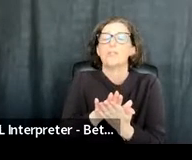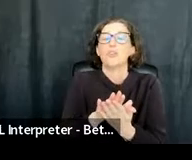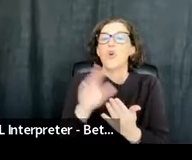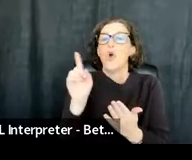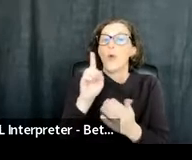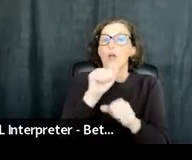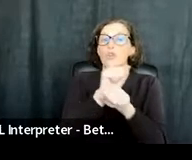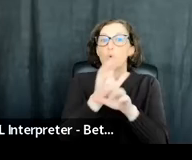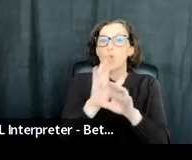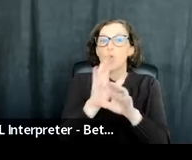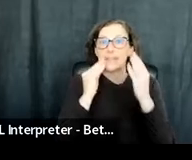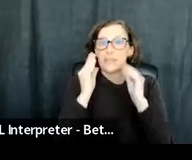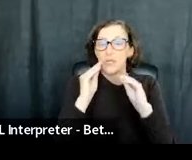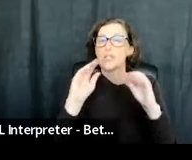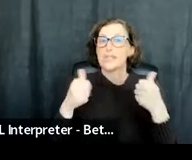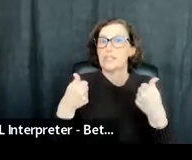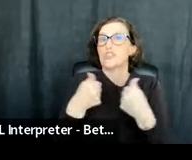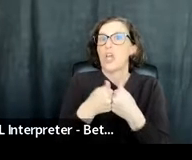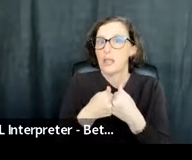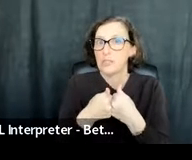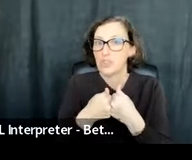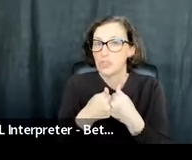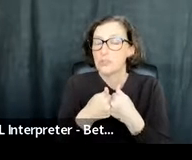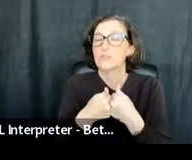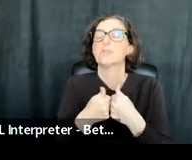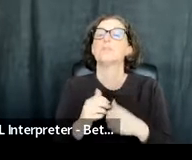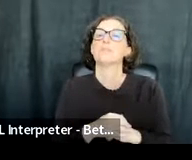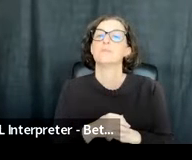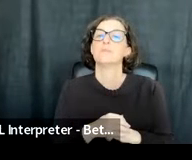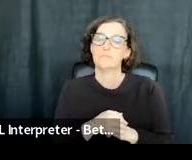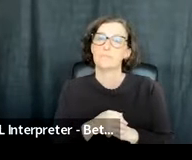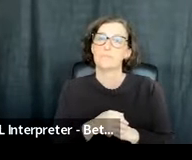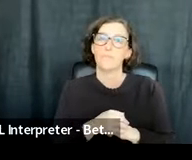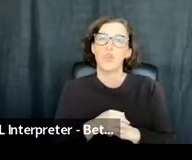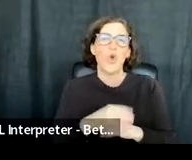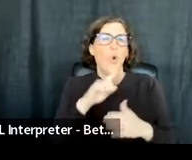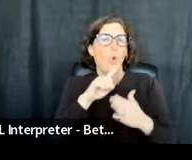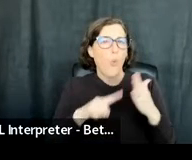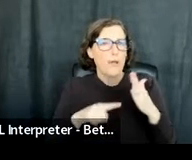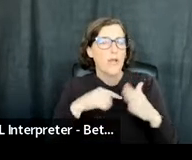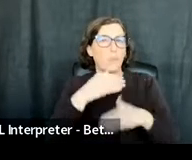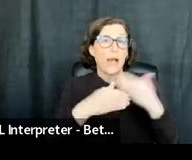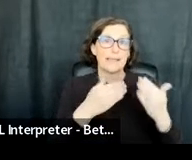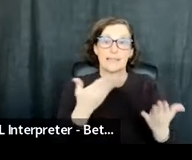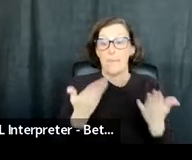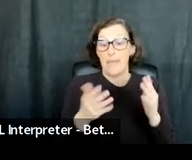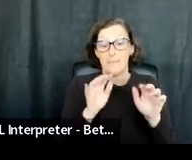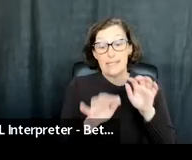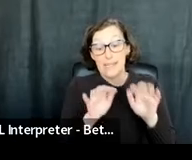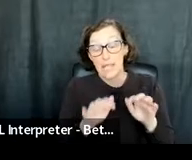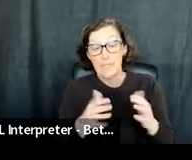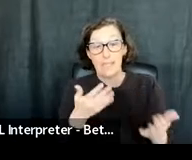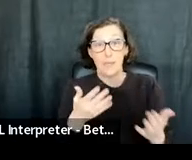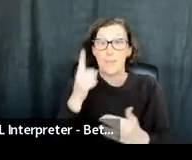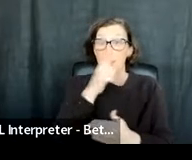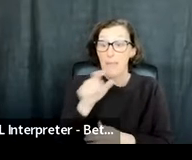the employee is experiencing the challenges the most. So what processes, again, whether it be typing or mousing or